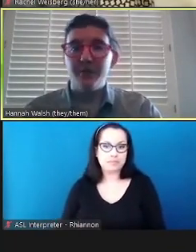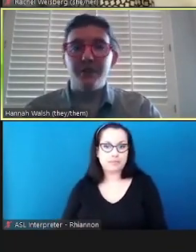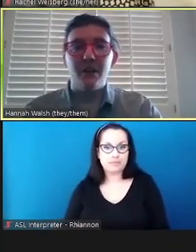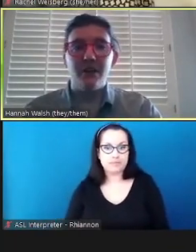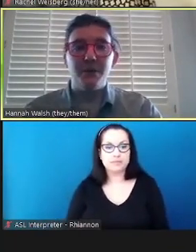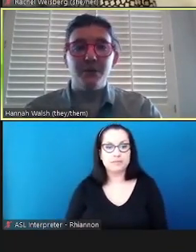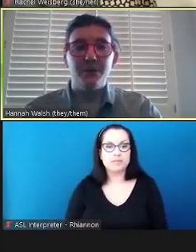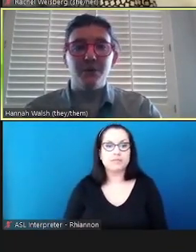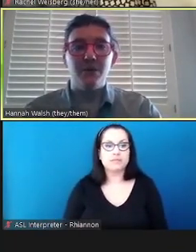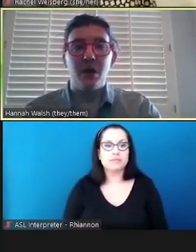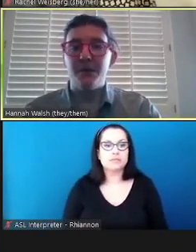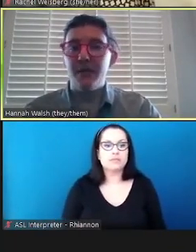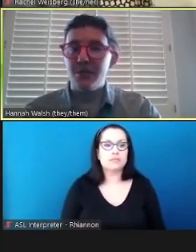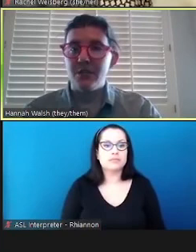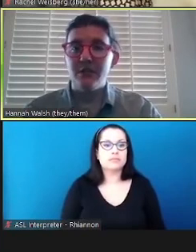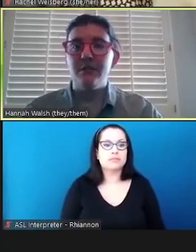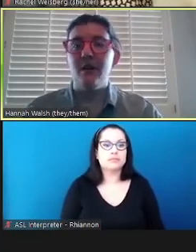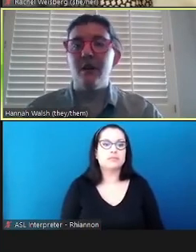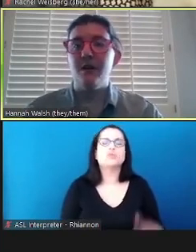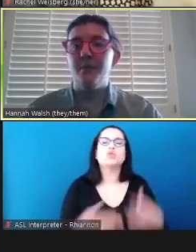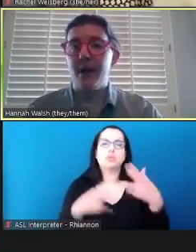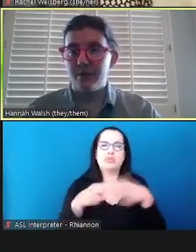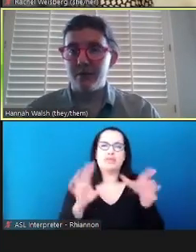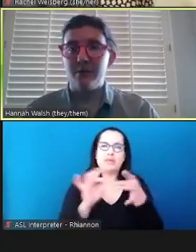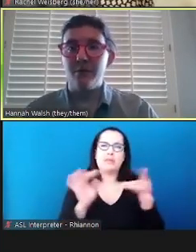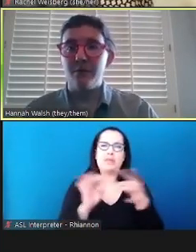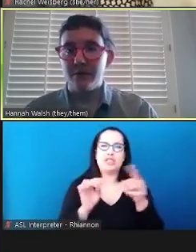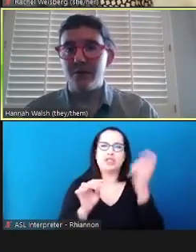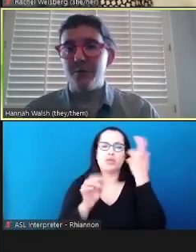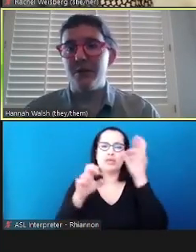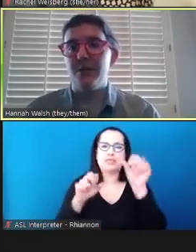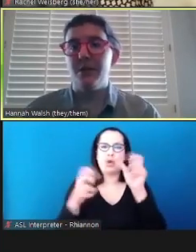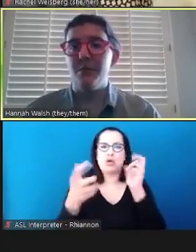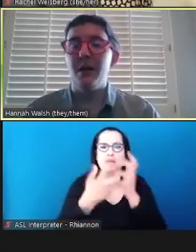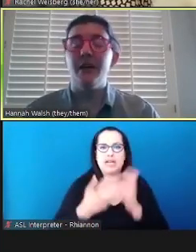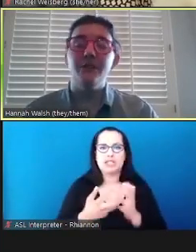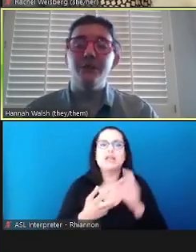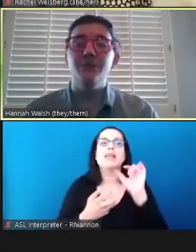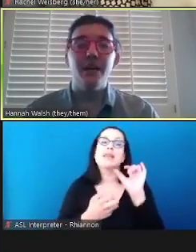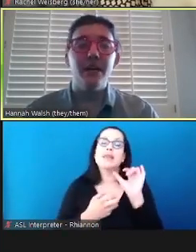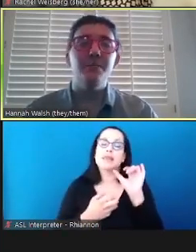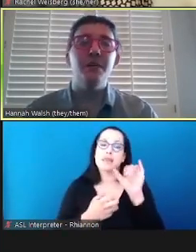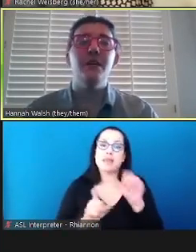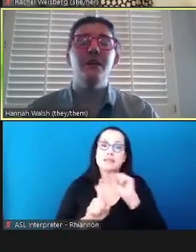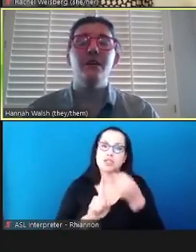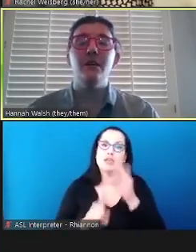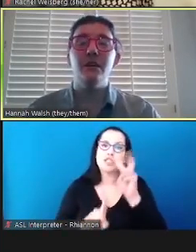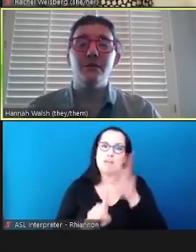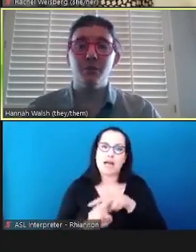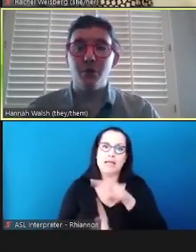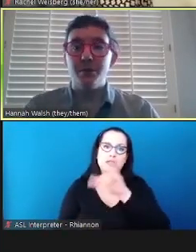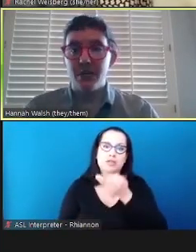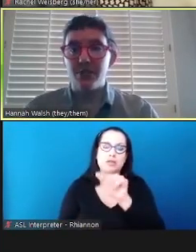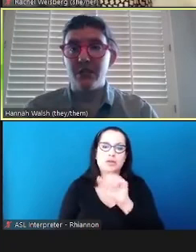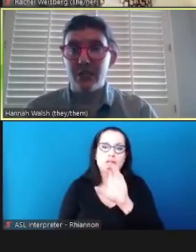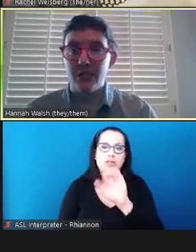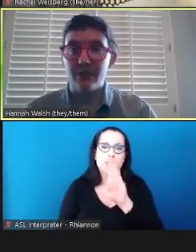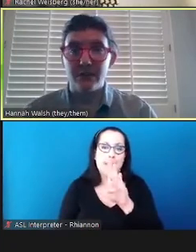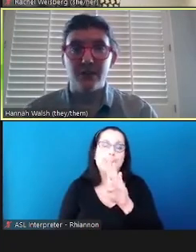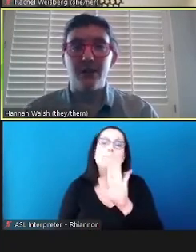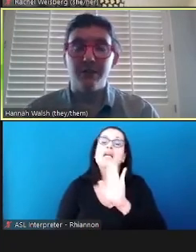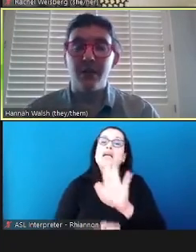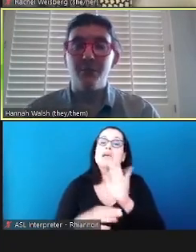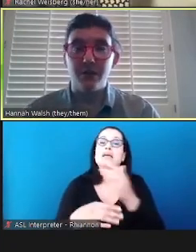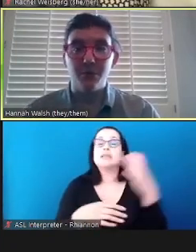We briefly talked about reasonable accommodations. That's the situation that applies to Jacob. His employer potentially needs